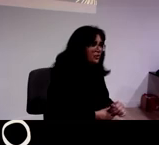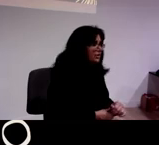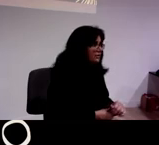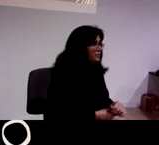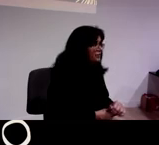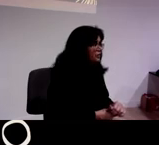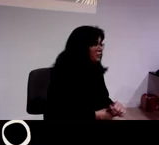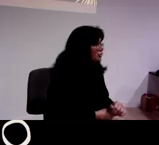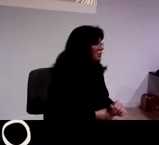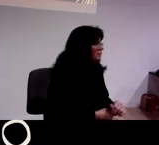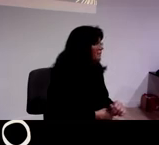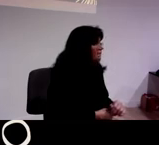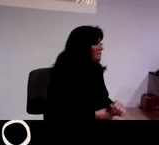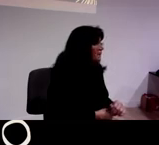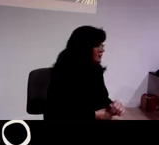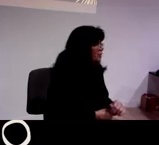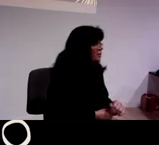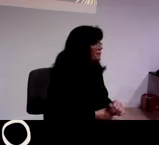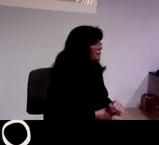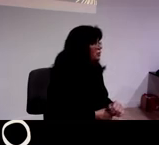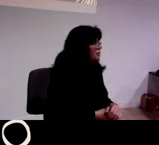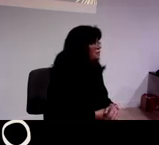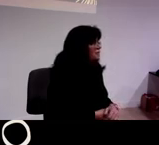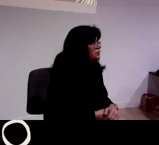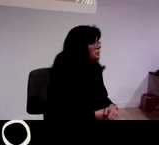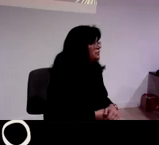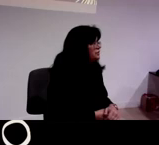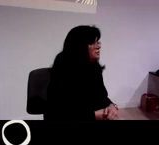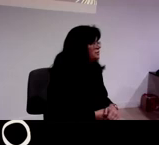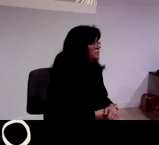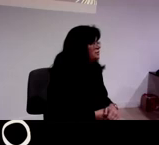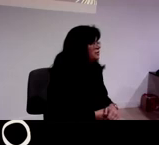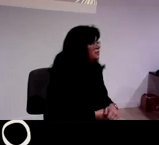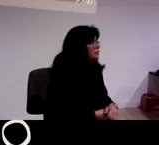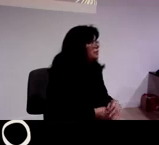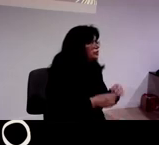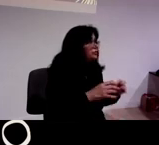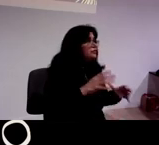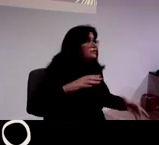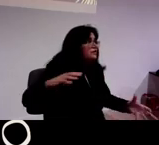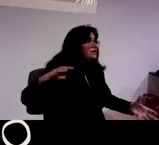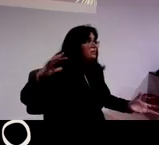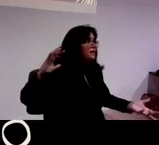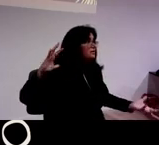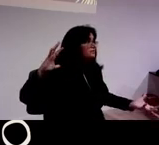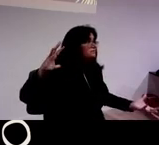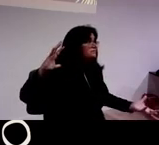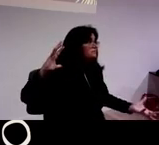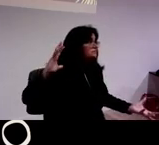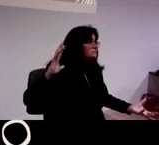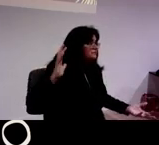but no one can be denied water and no one can be denied fish. So if we think